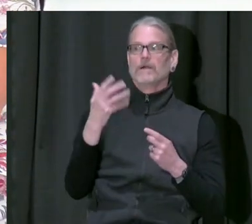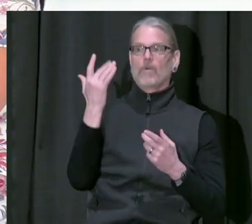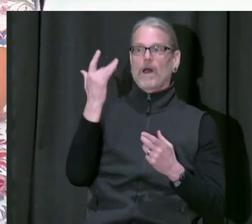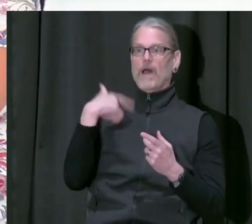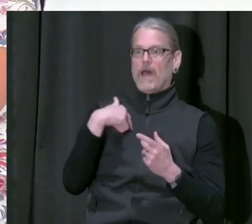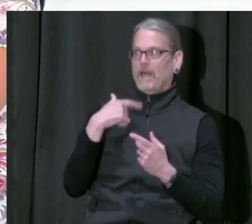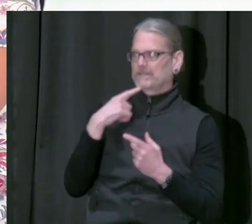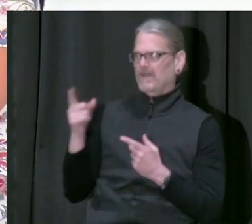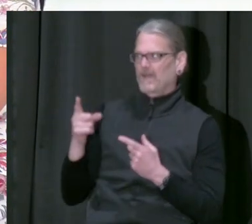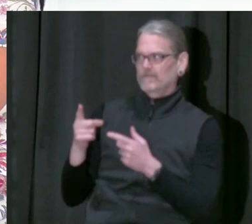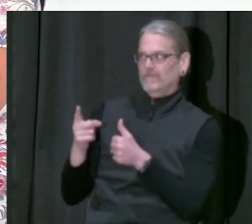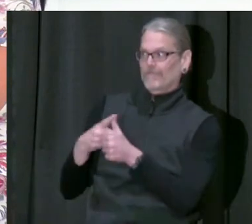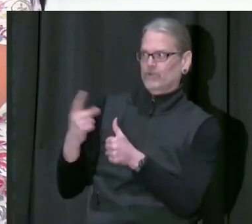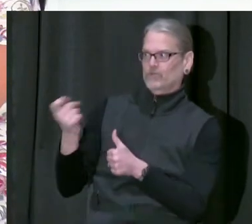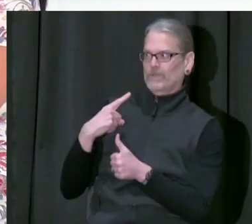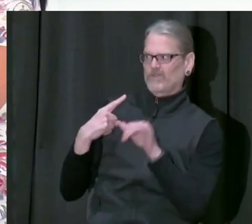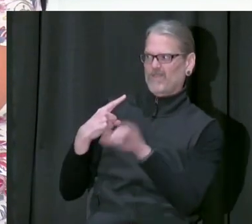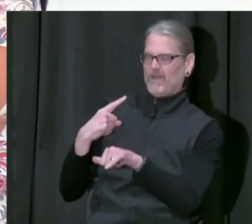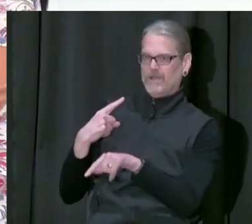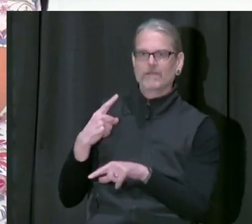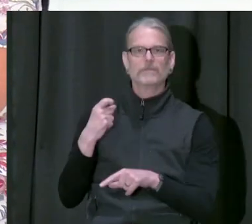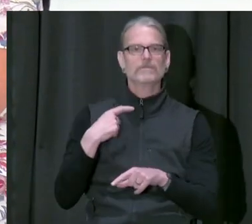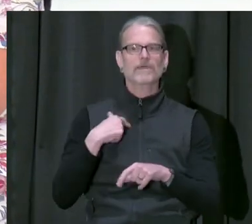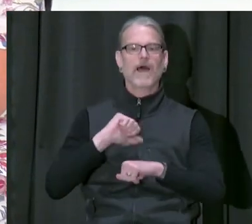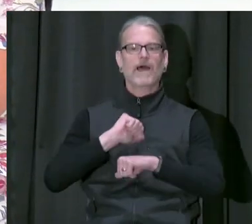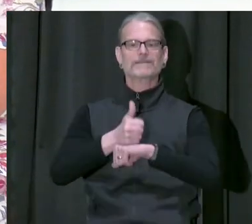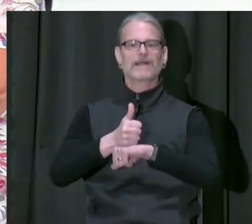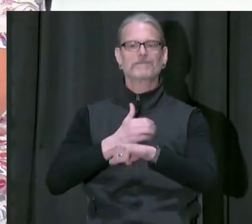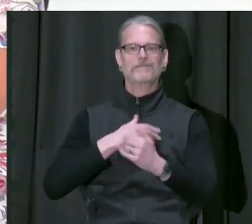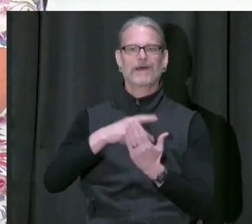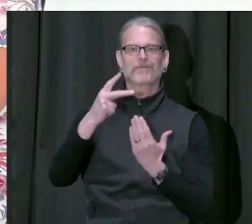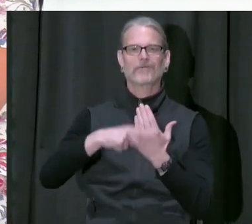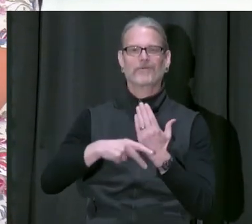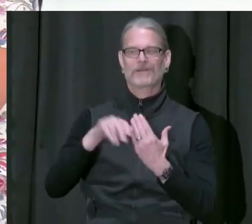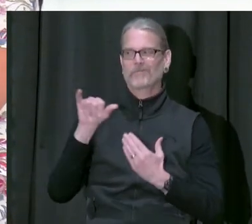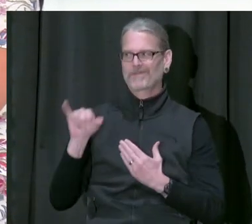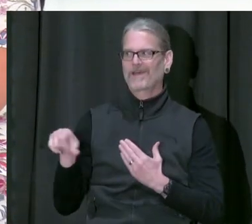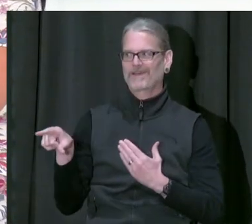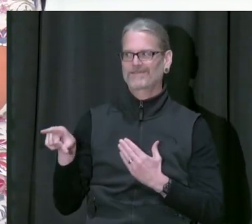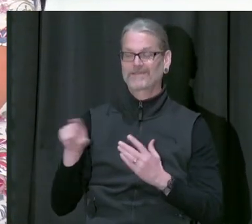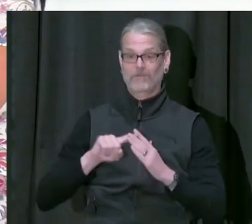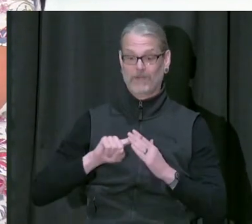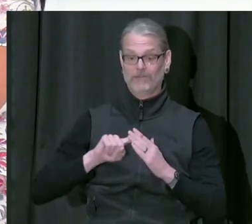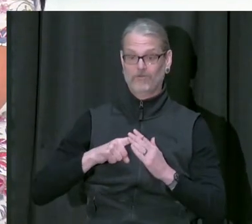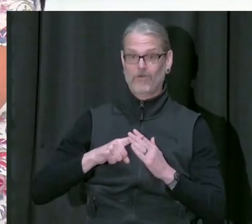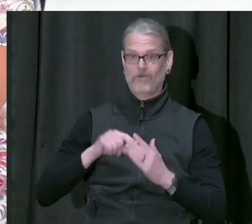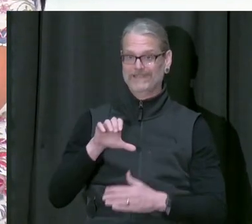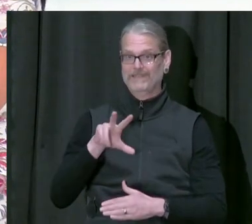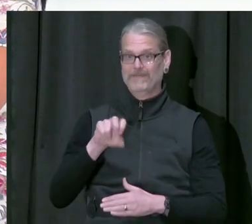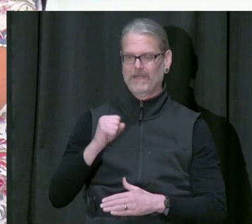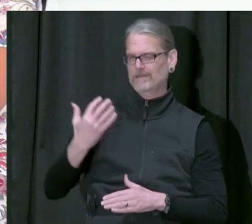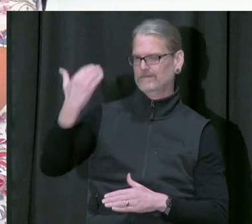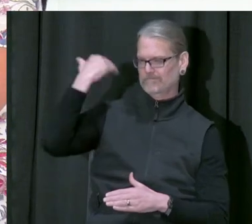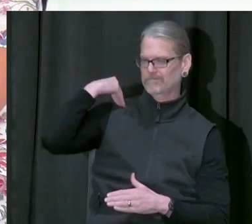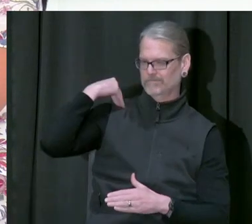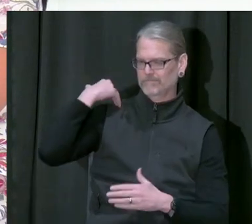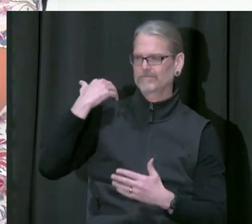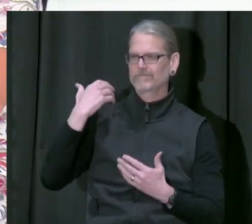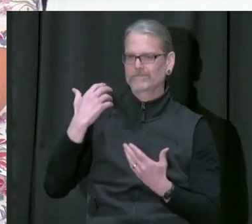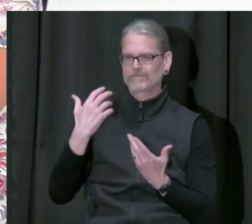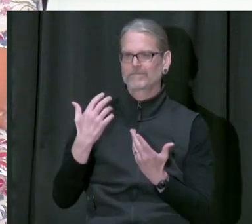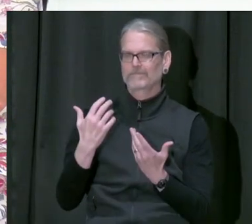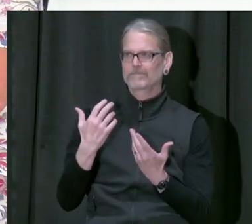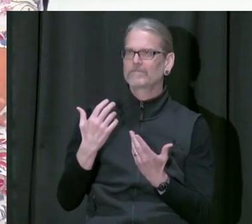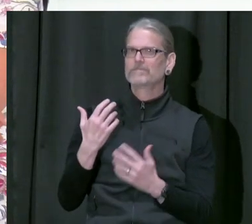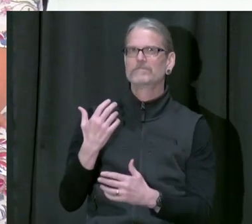with that question is because that's how I established my program. So when I first started at CVS and got accessibility back